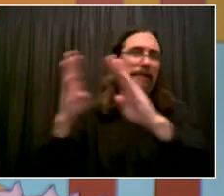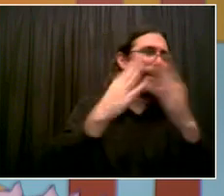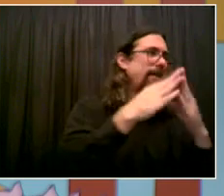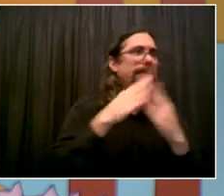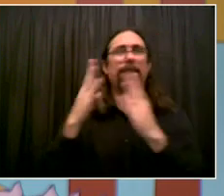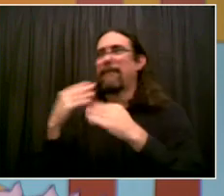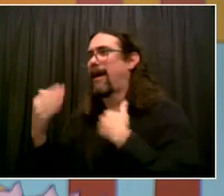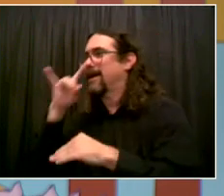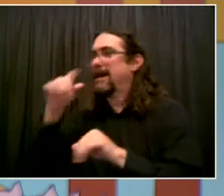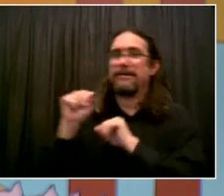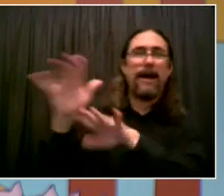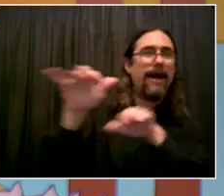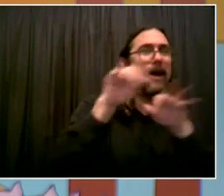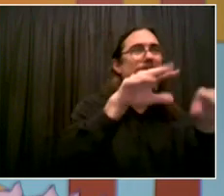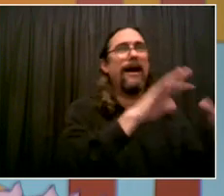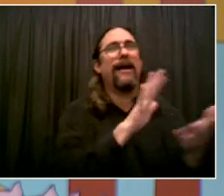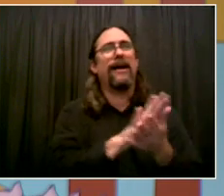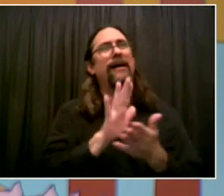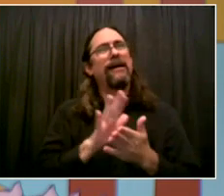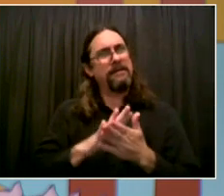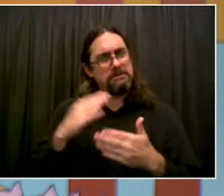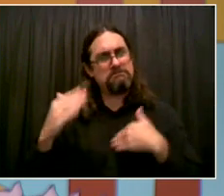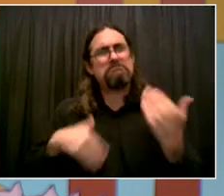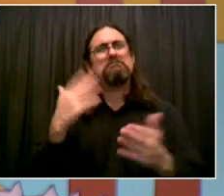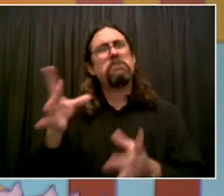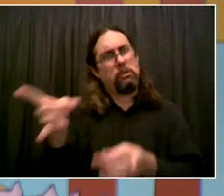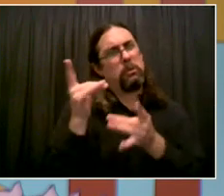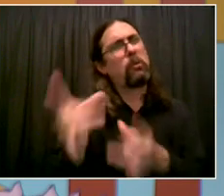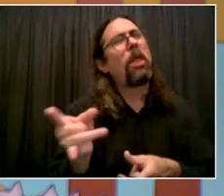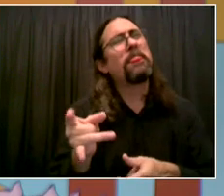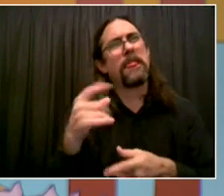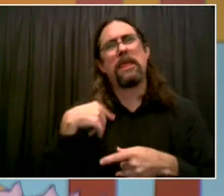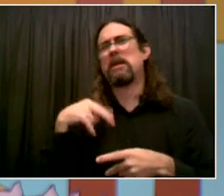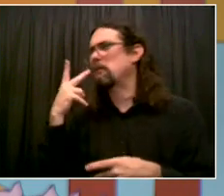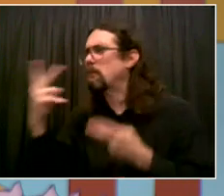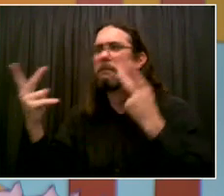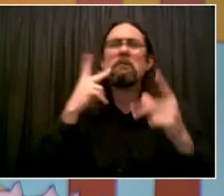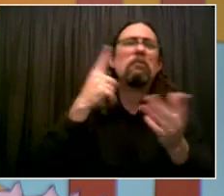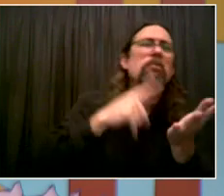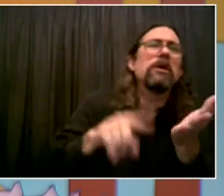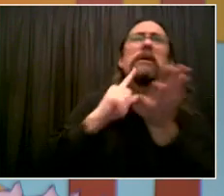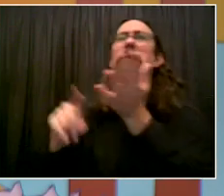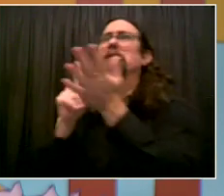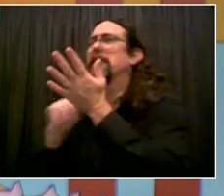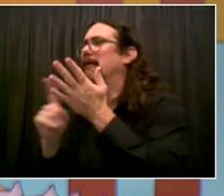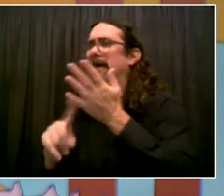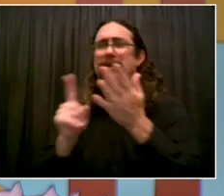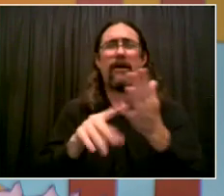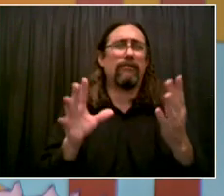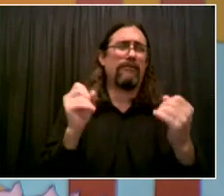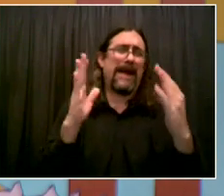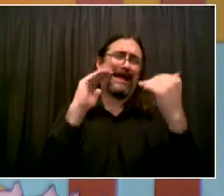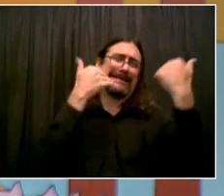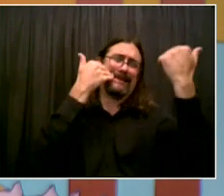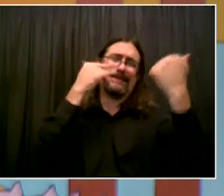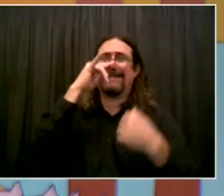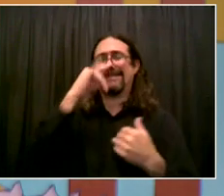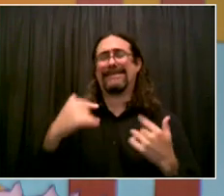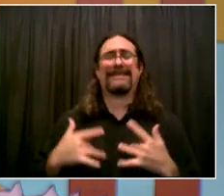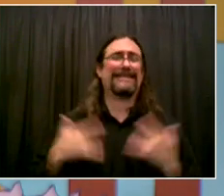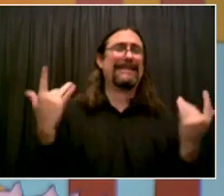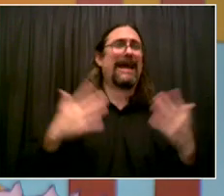I saw the joy, the just unbelievable joy in the faces of kids who hadn't been in a classroom in a year and a half. I saw the relief of parents. I